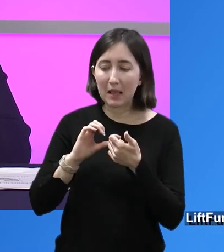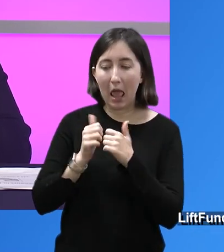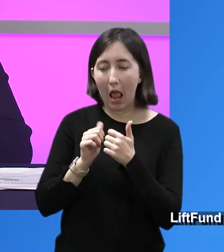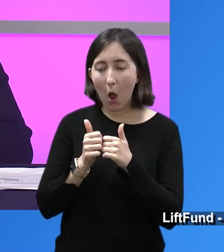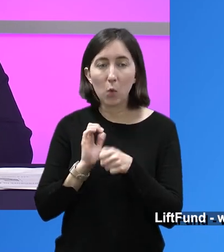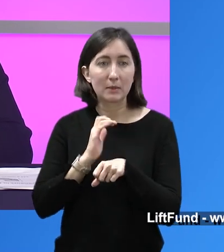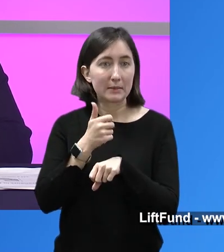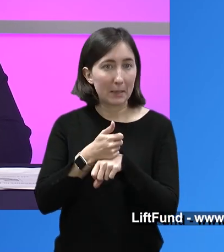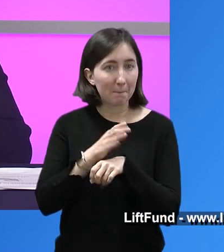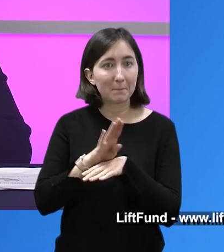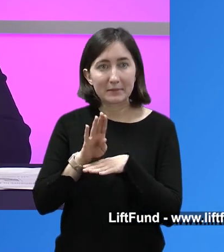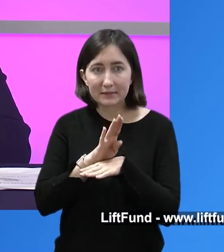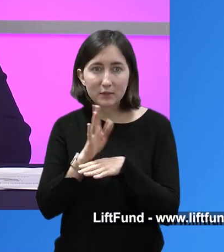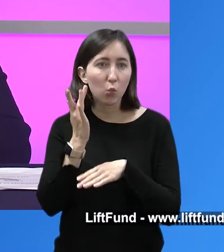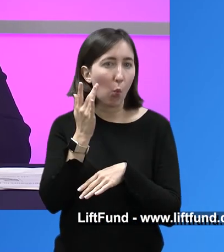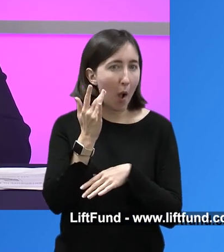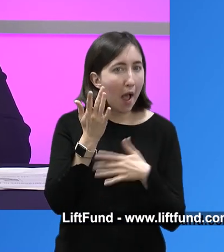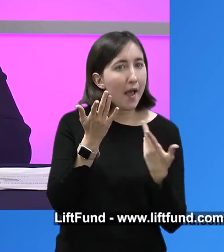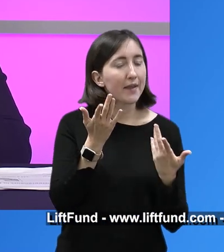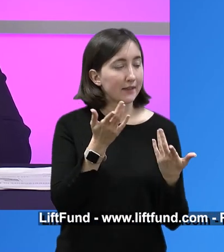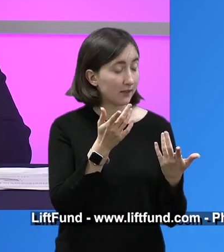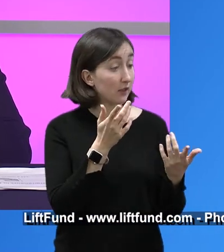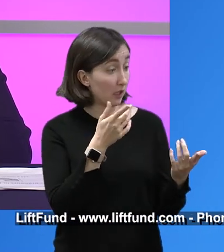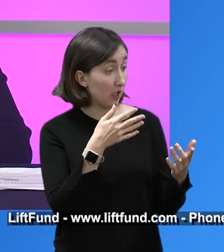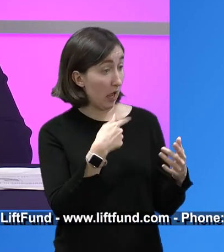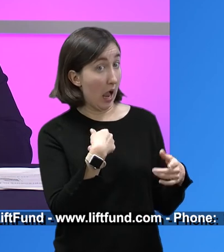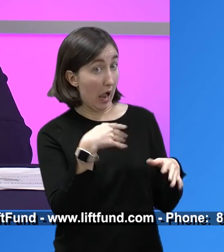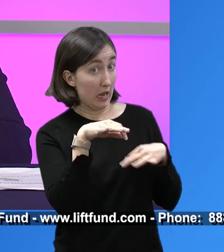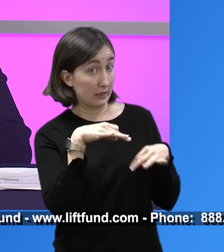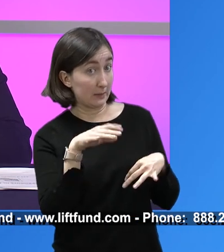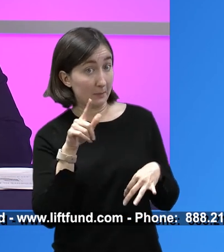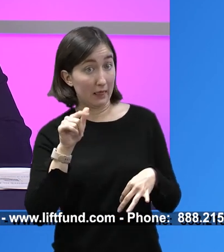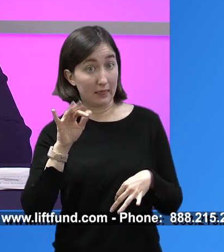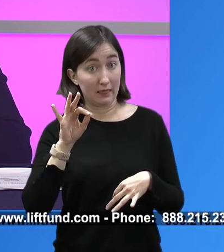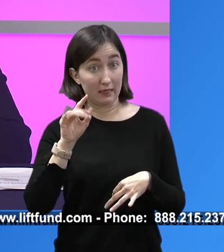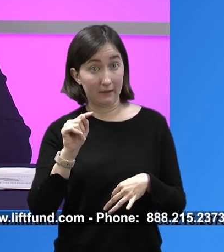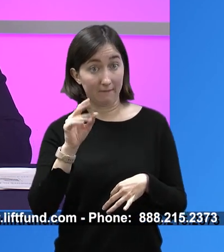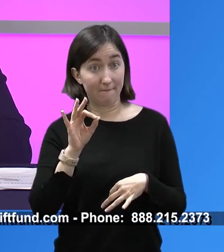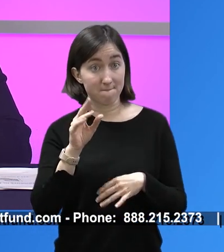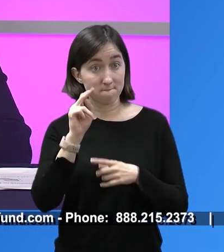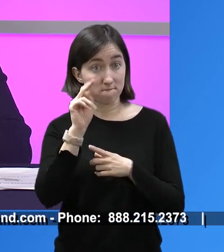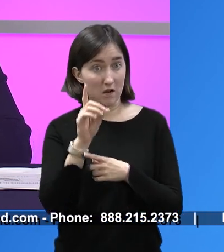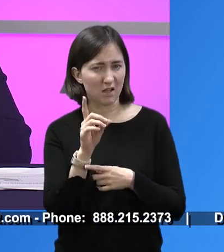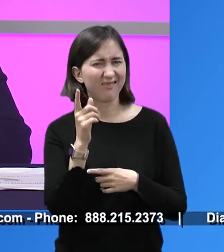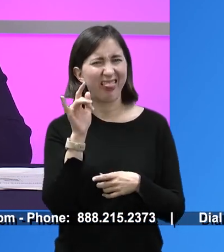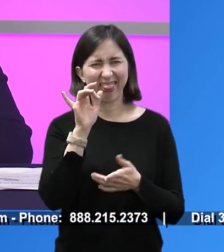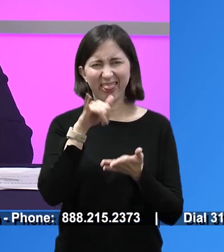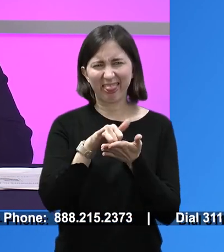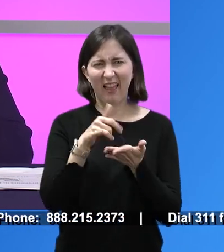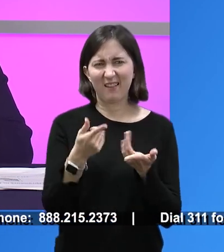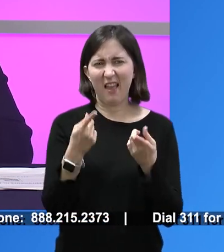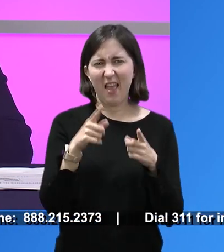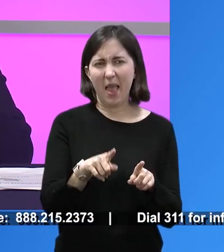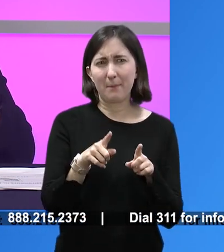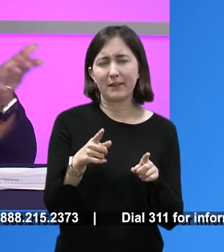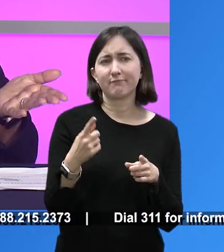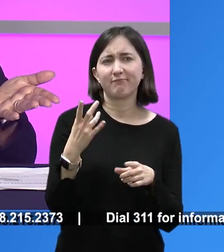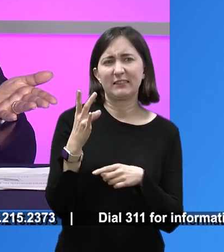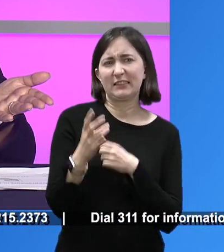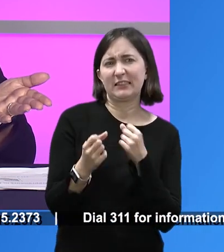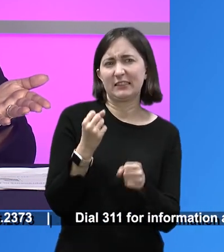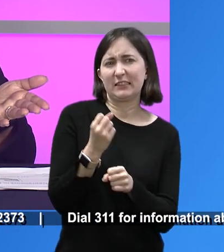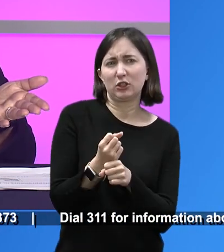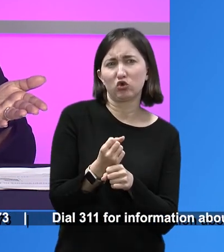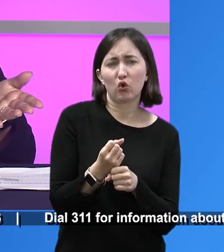And I told her about Lift Fund. And so she came and got a small business loan from us and is now today, this was about